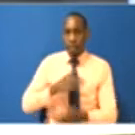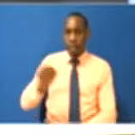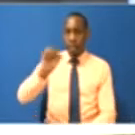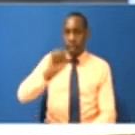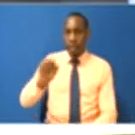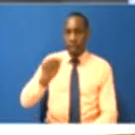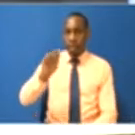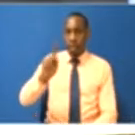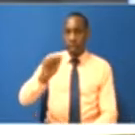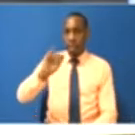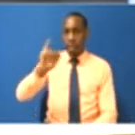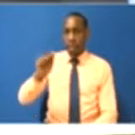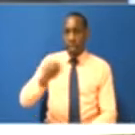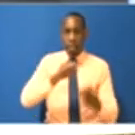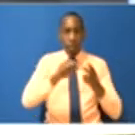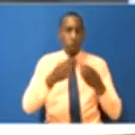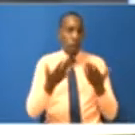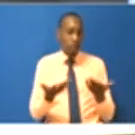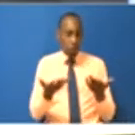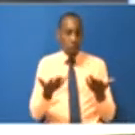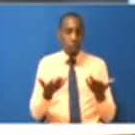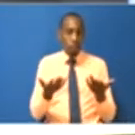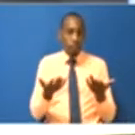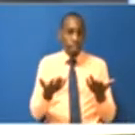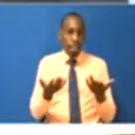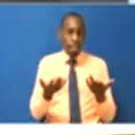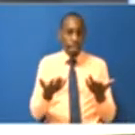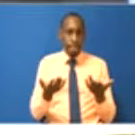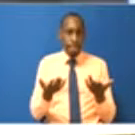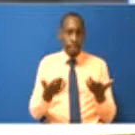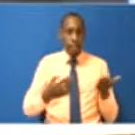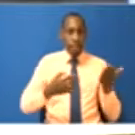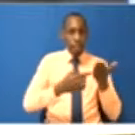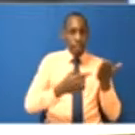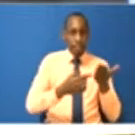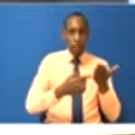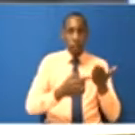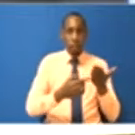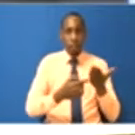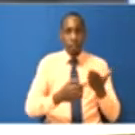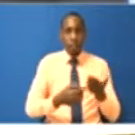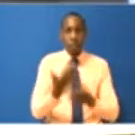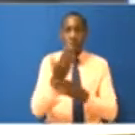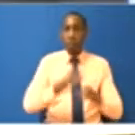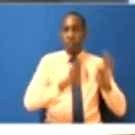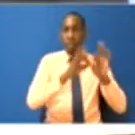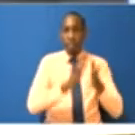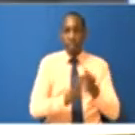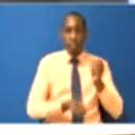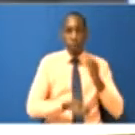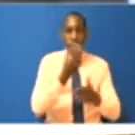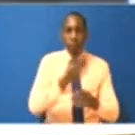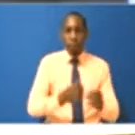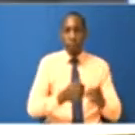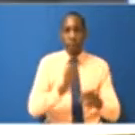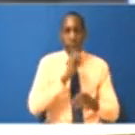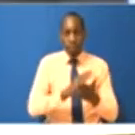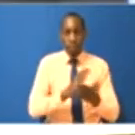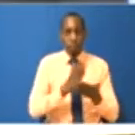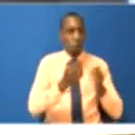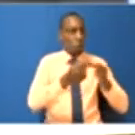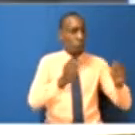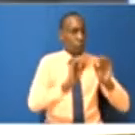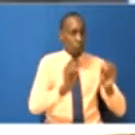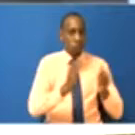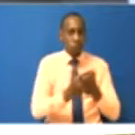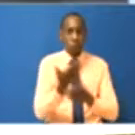that how will they be able to to to get these technical very good documents that have been done and nobody disputes uh